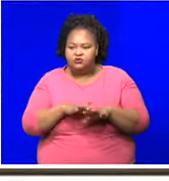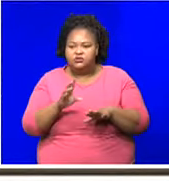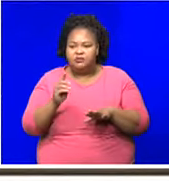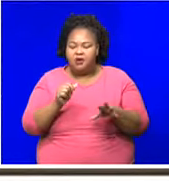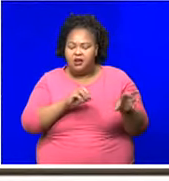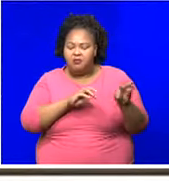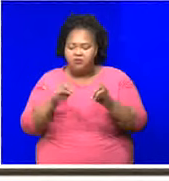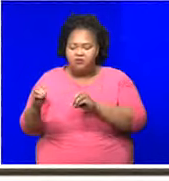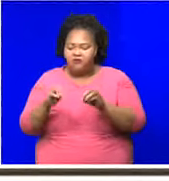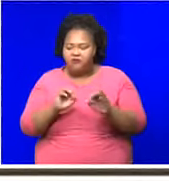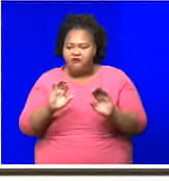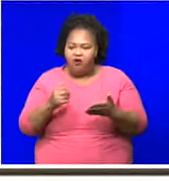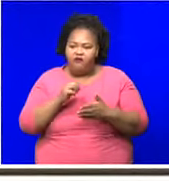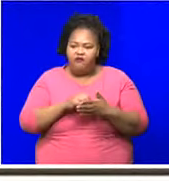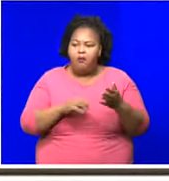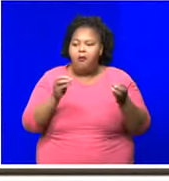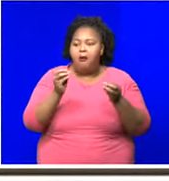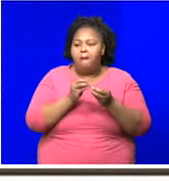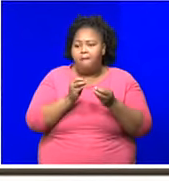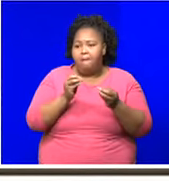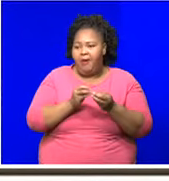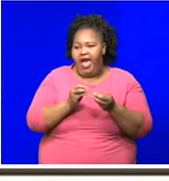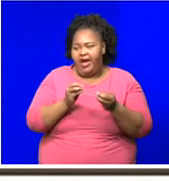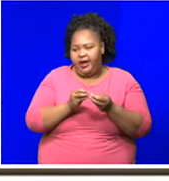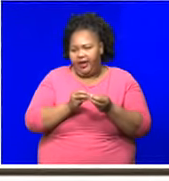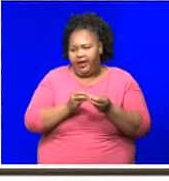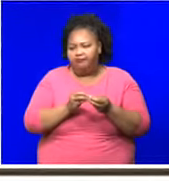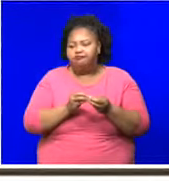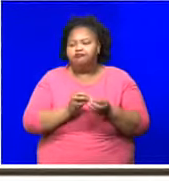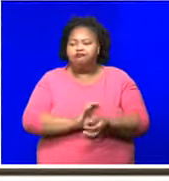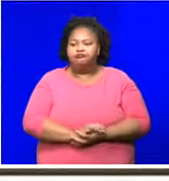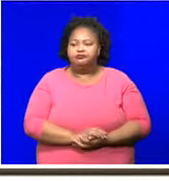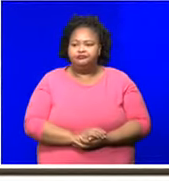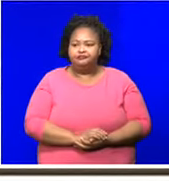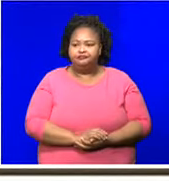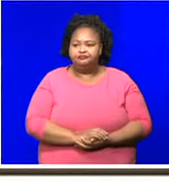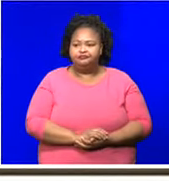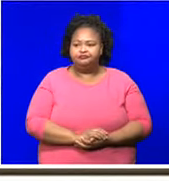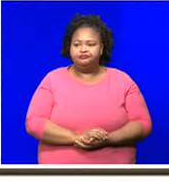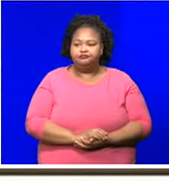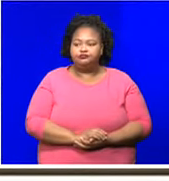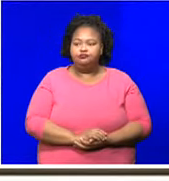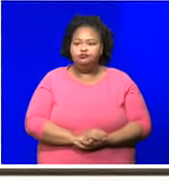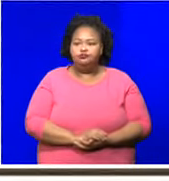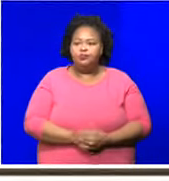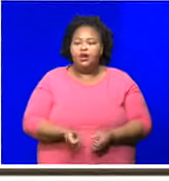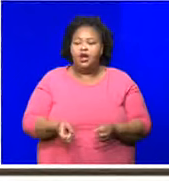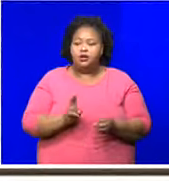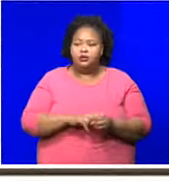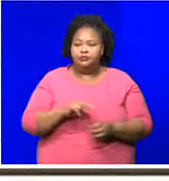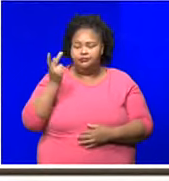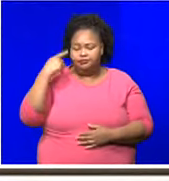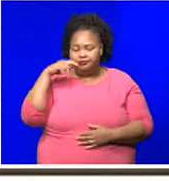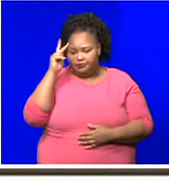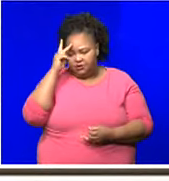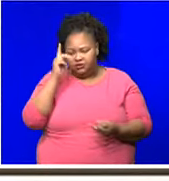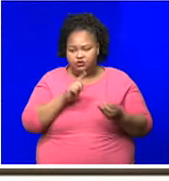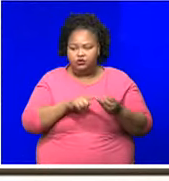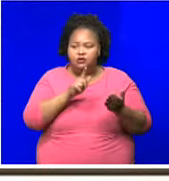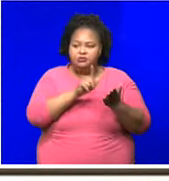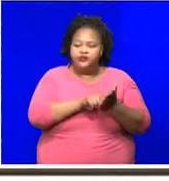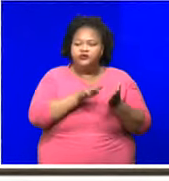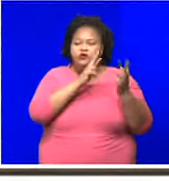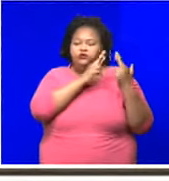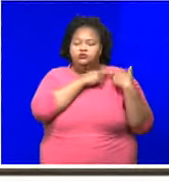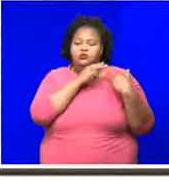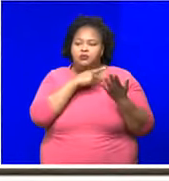enable circulation and use of money, in other words, broadly all payment instruments. It's also to ensure finality and